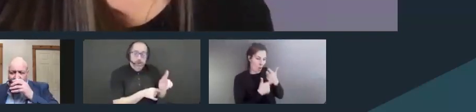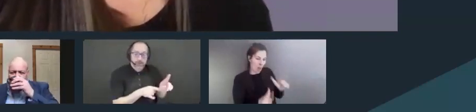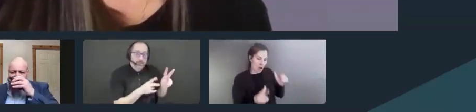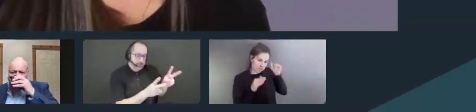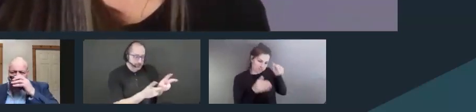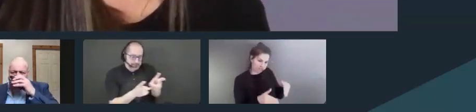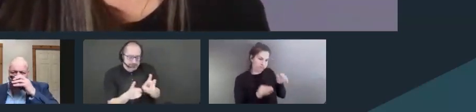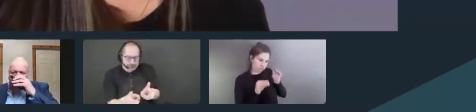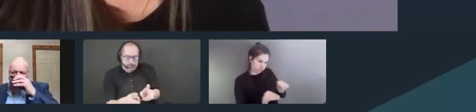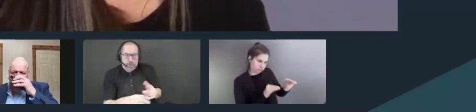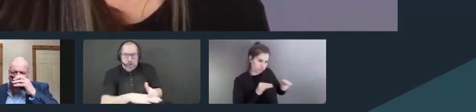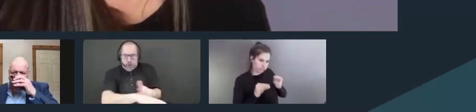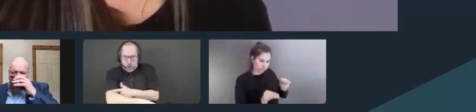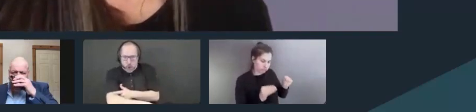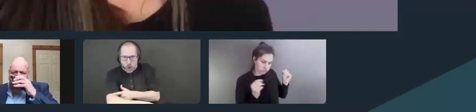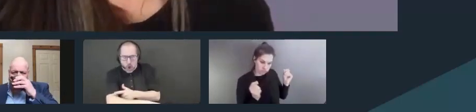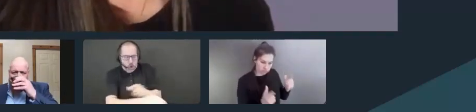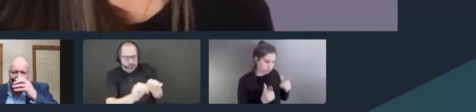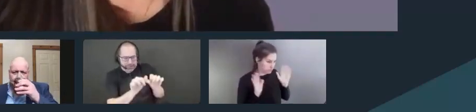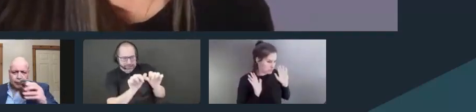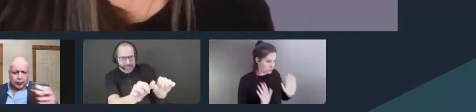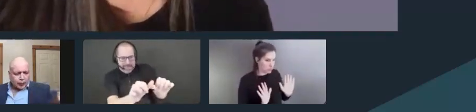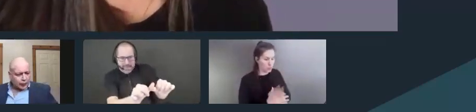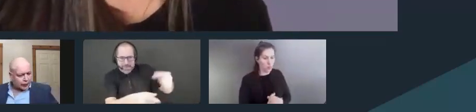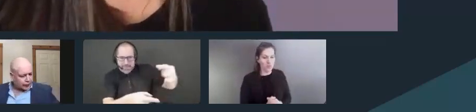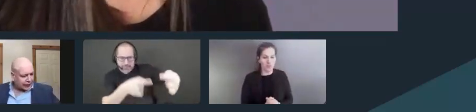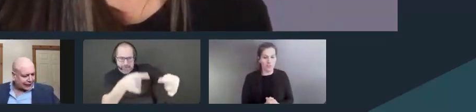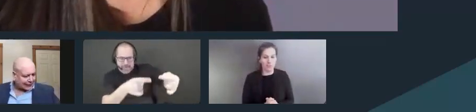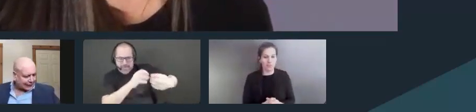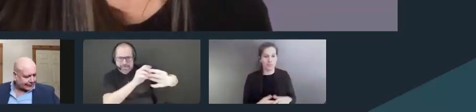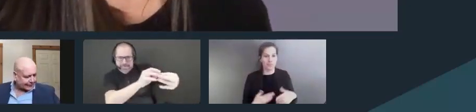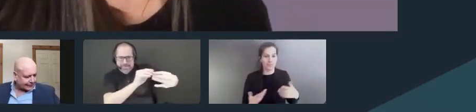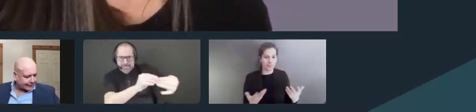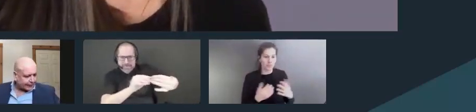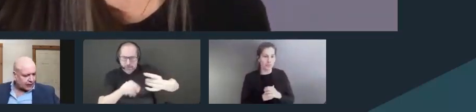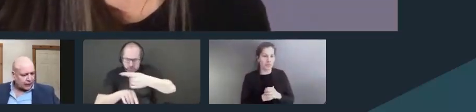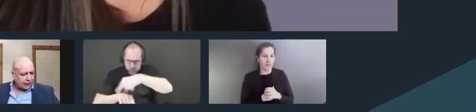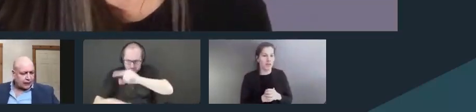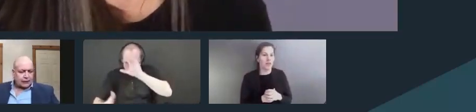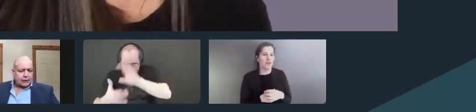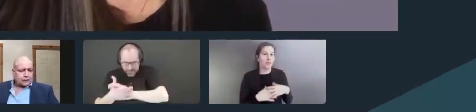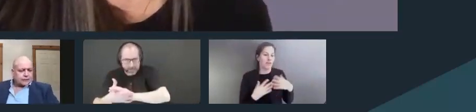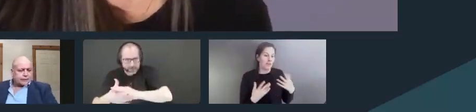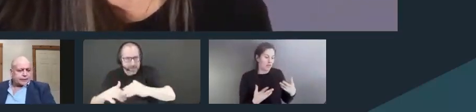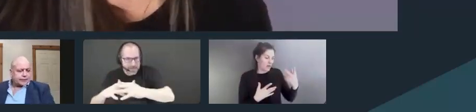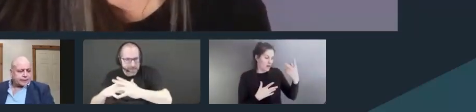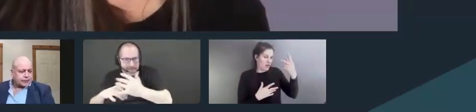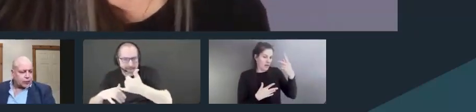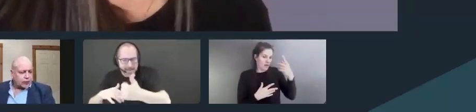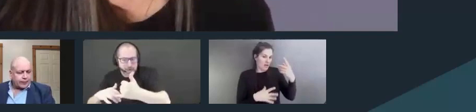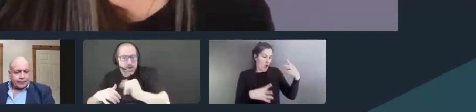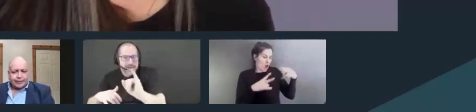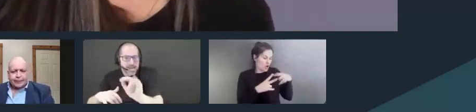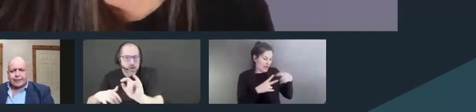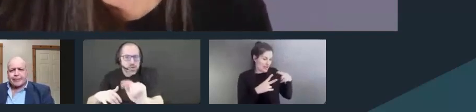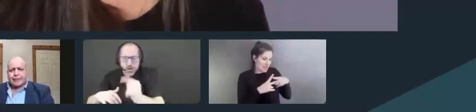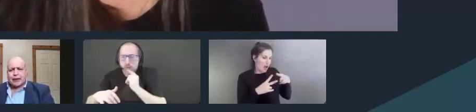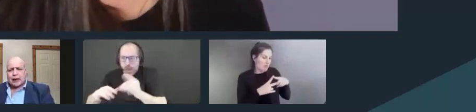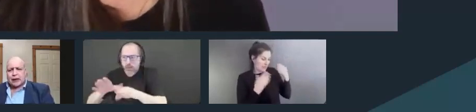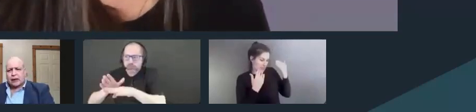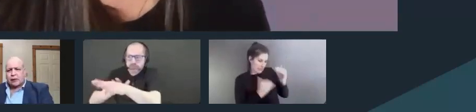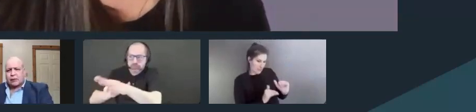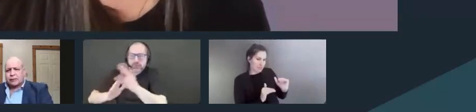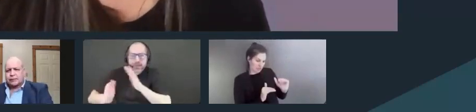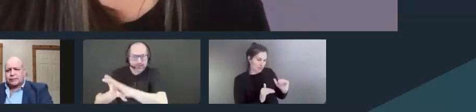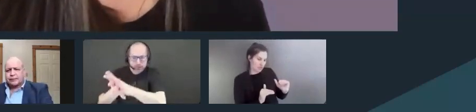debate between those who believe that Inuit will succeed when the school system truly reflects the culture, and those